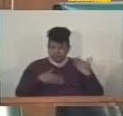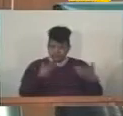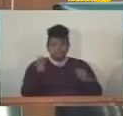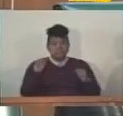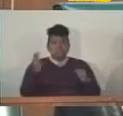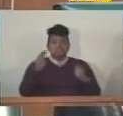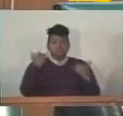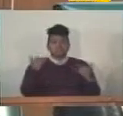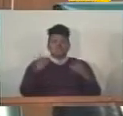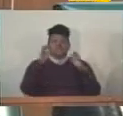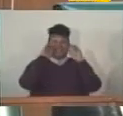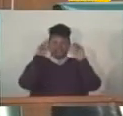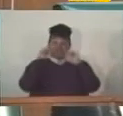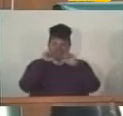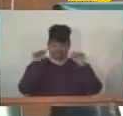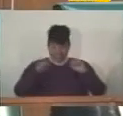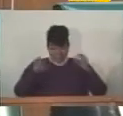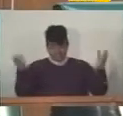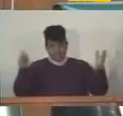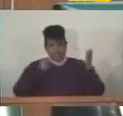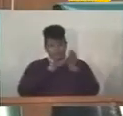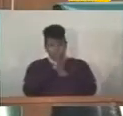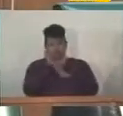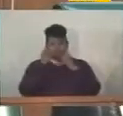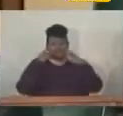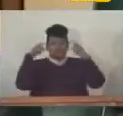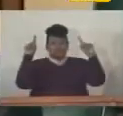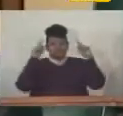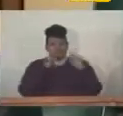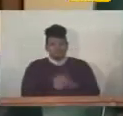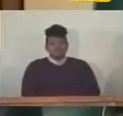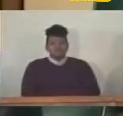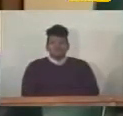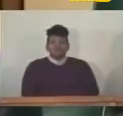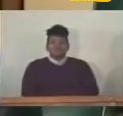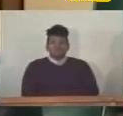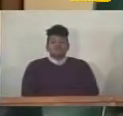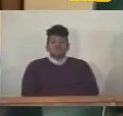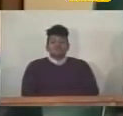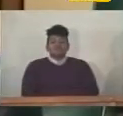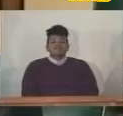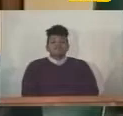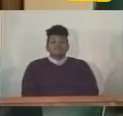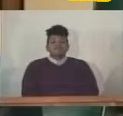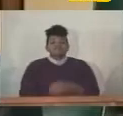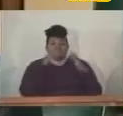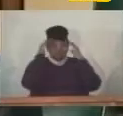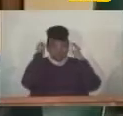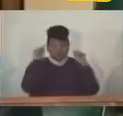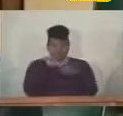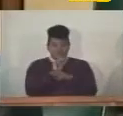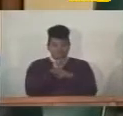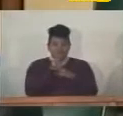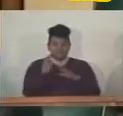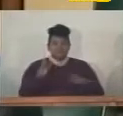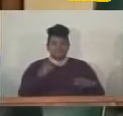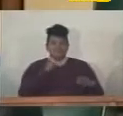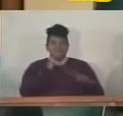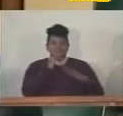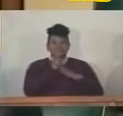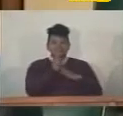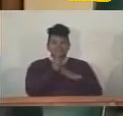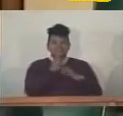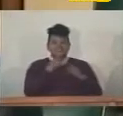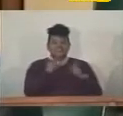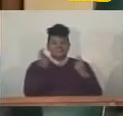existing educational system and become successful. Mr. President, Minister, this is leader of